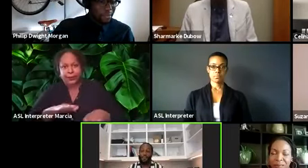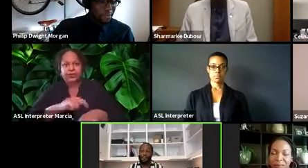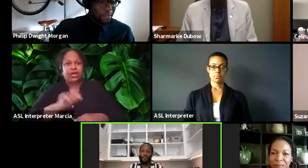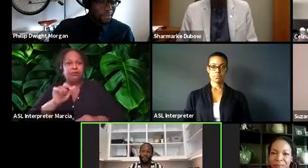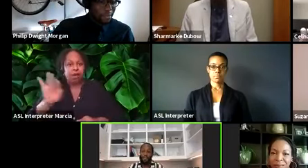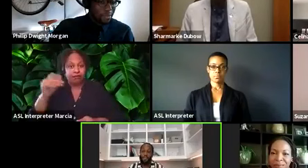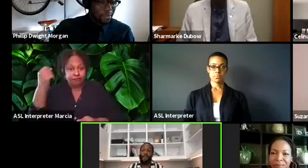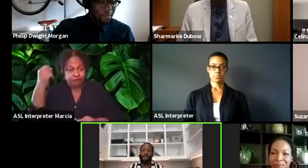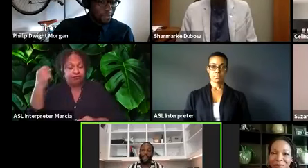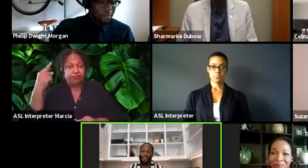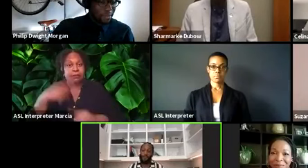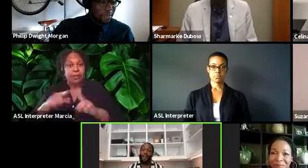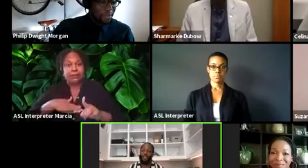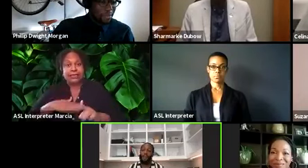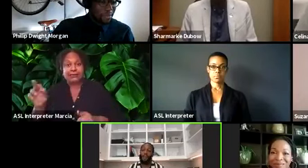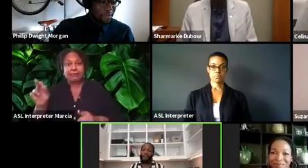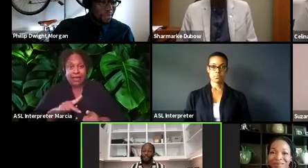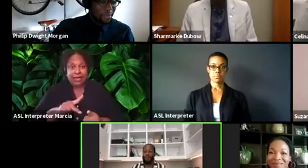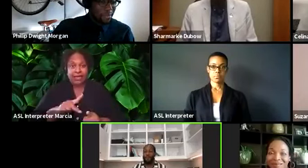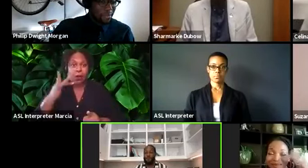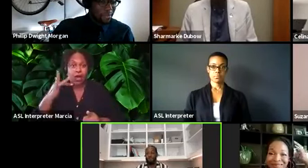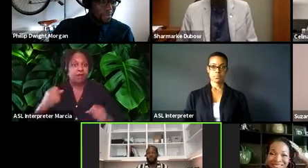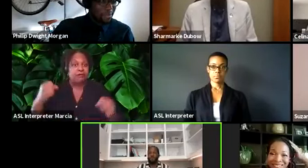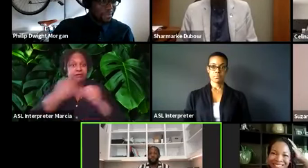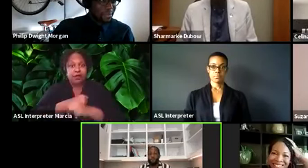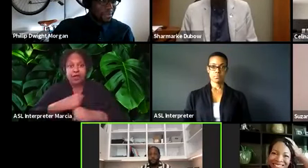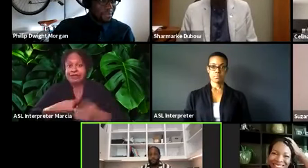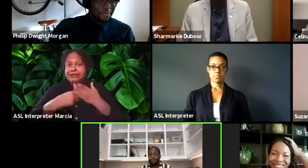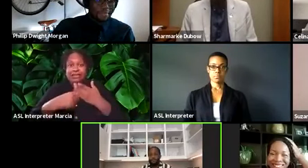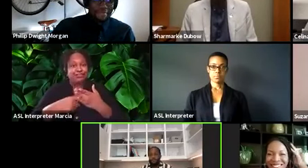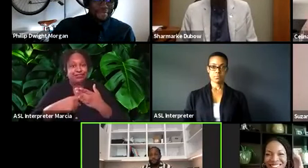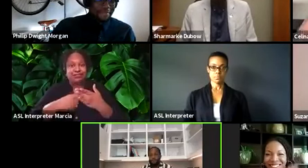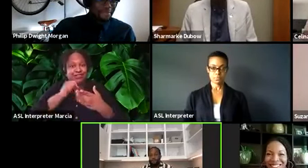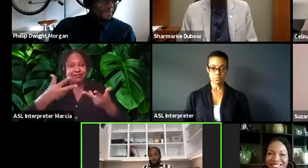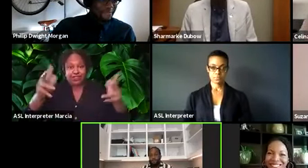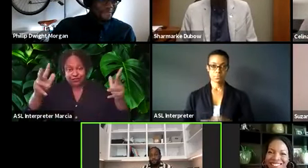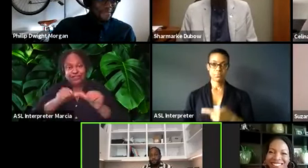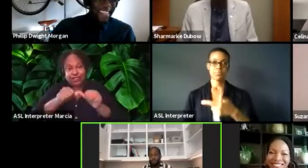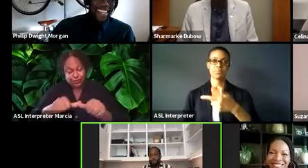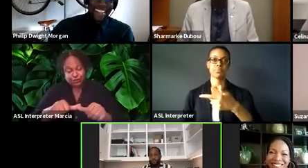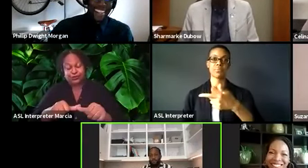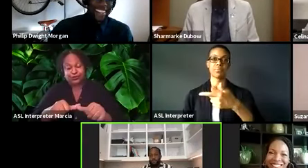That's awesome, but please come back because we got a lot more to talk about.